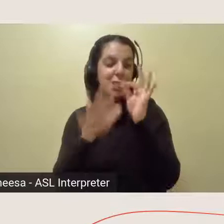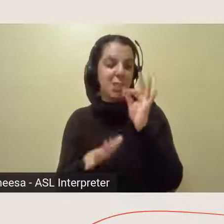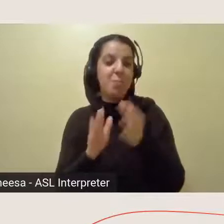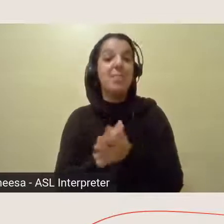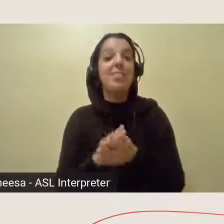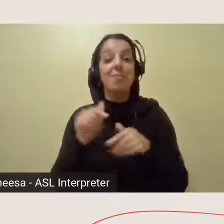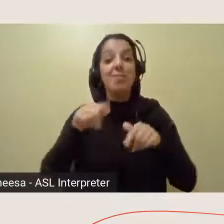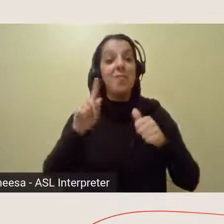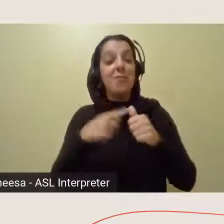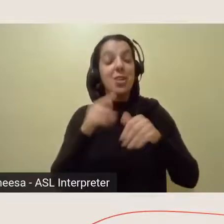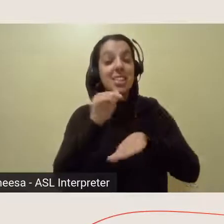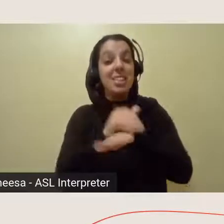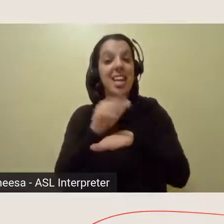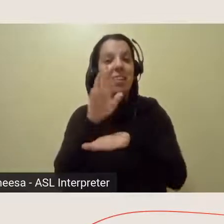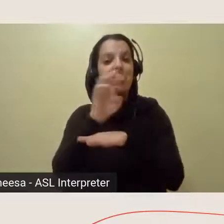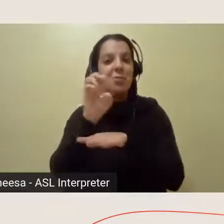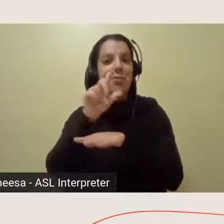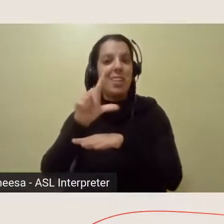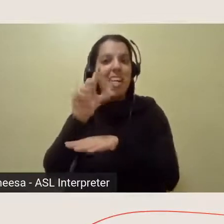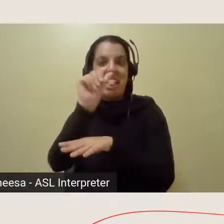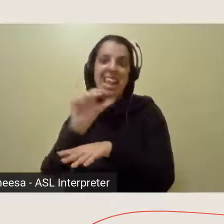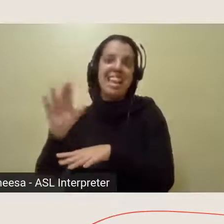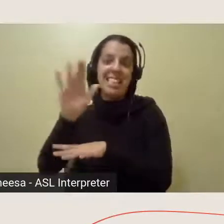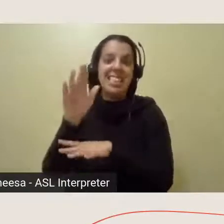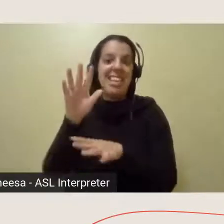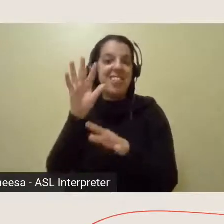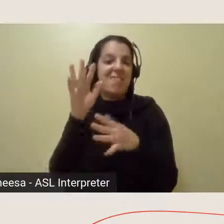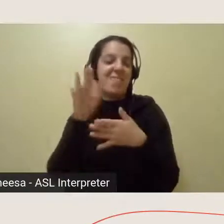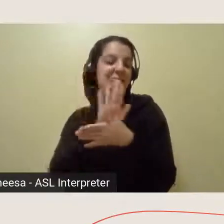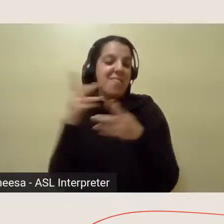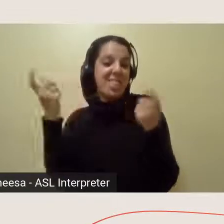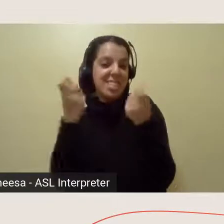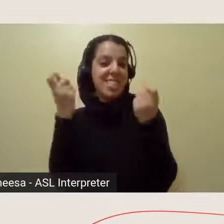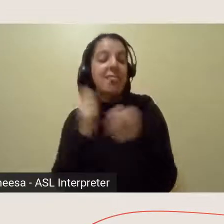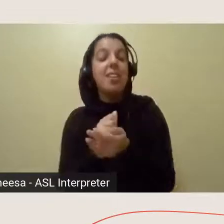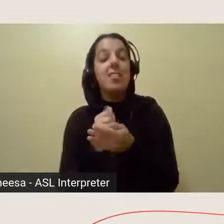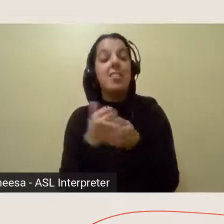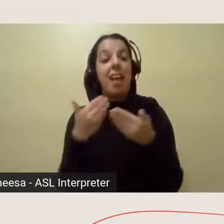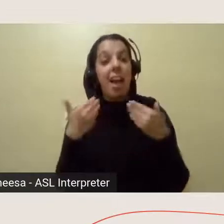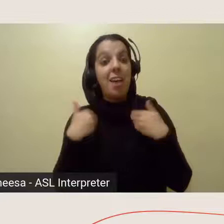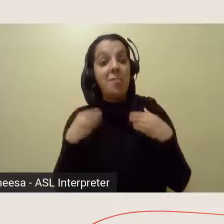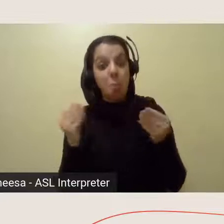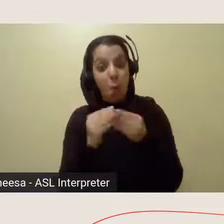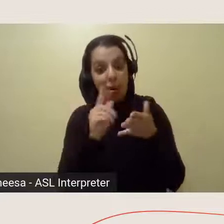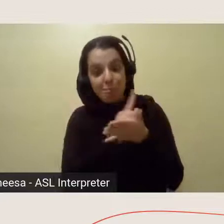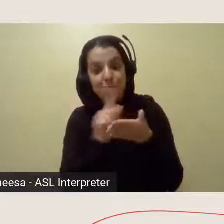until November 19th, which means there's another week of films, panels, and more discussions. So